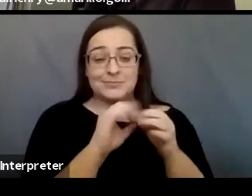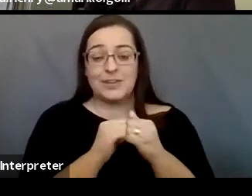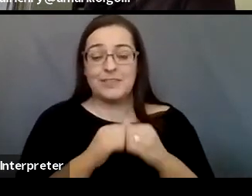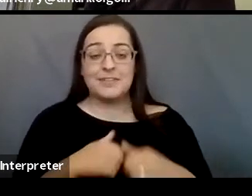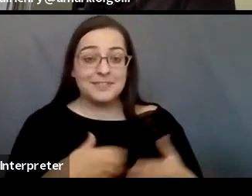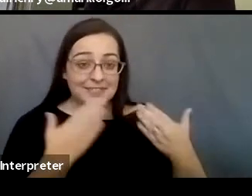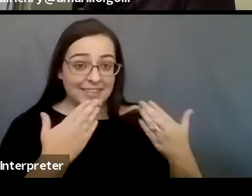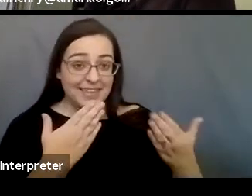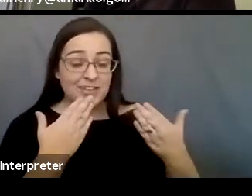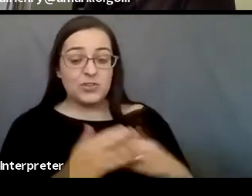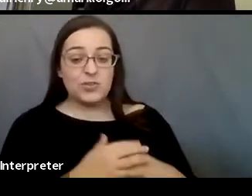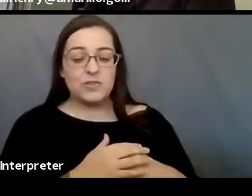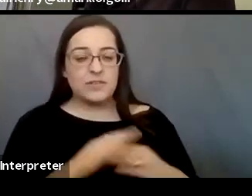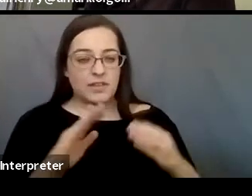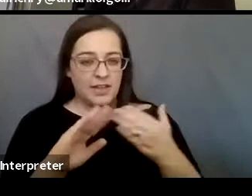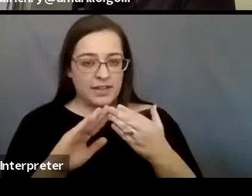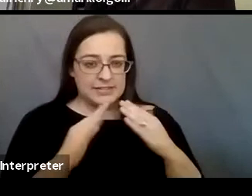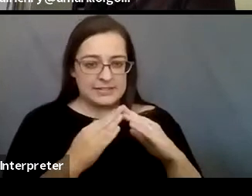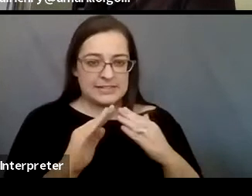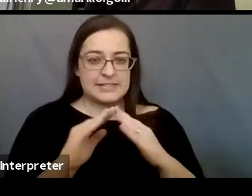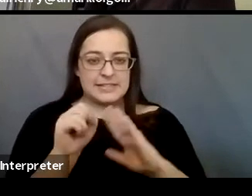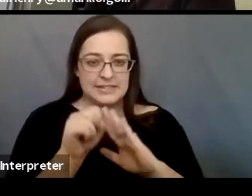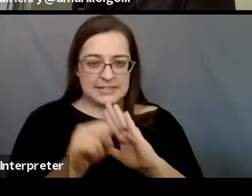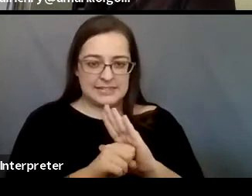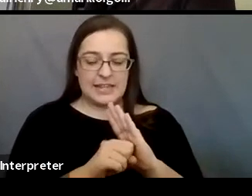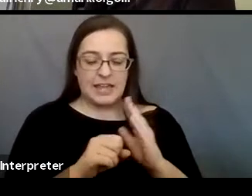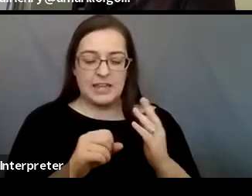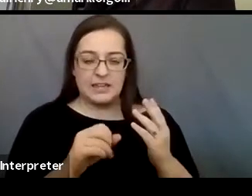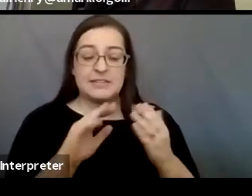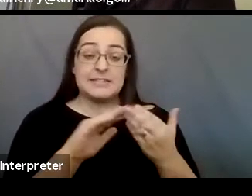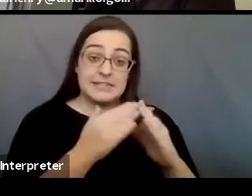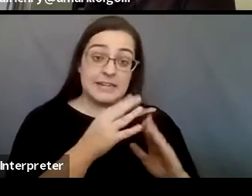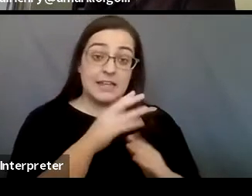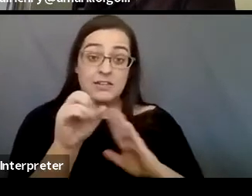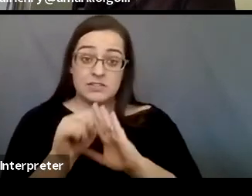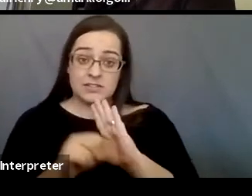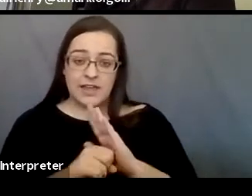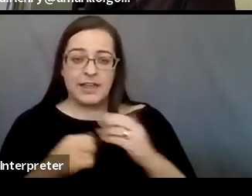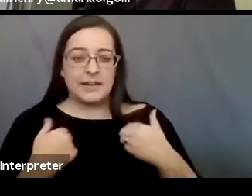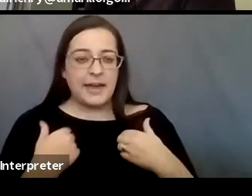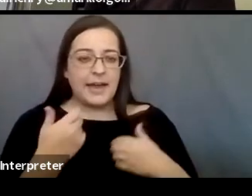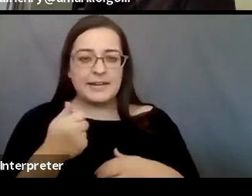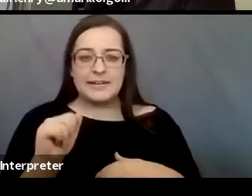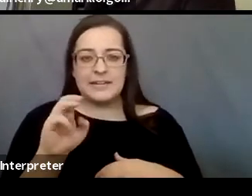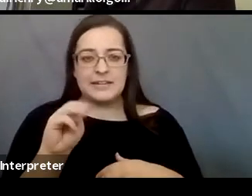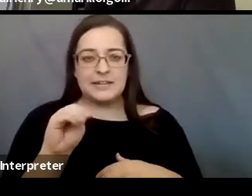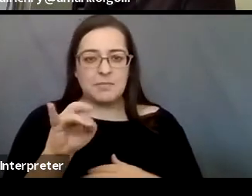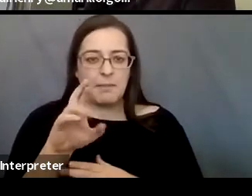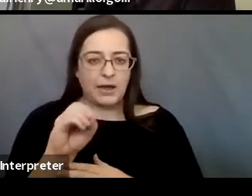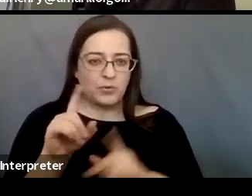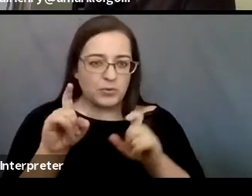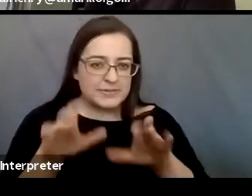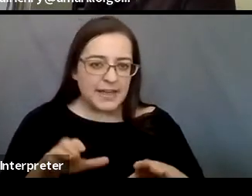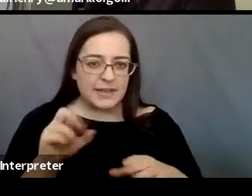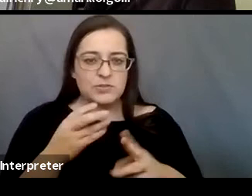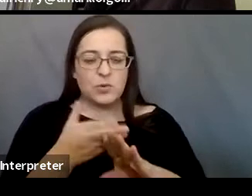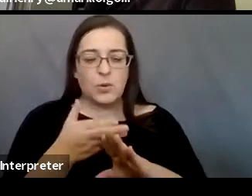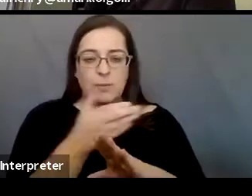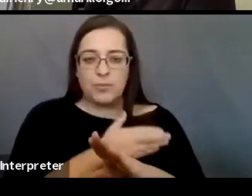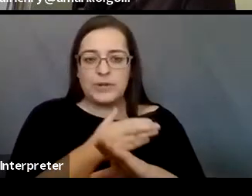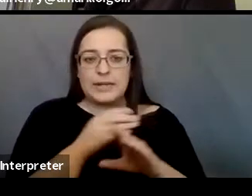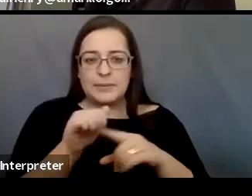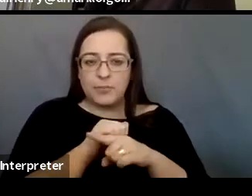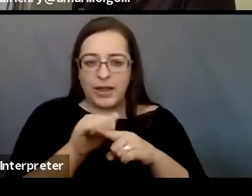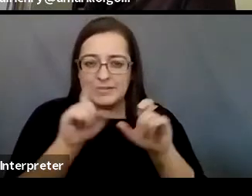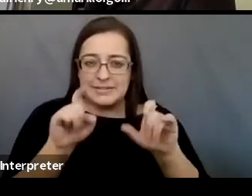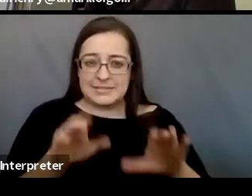you. And has the state and city conducted any, say, micro tests or pre-staging to see if the